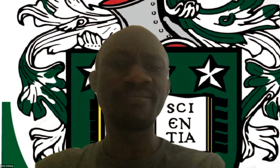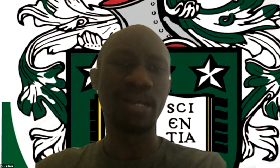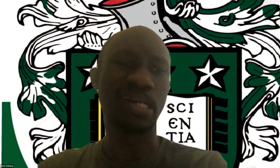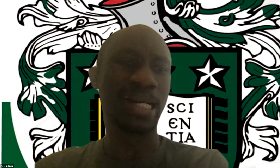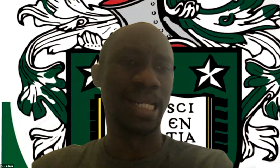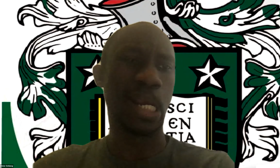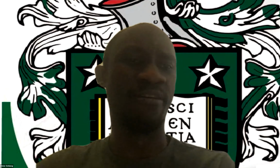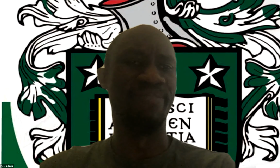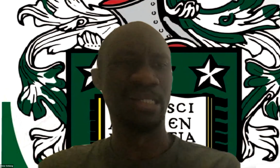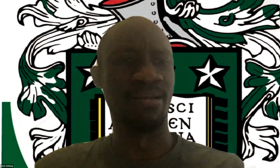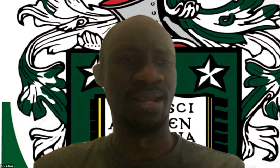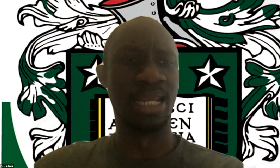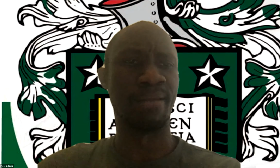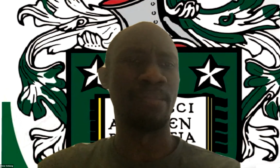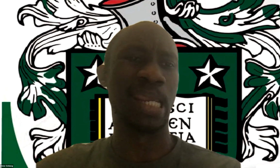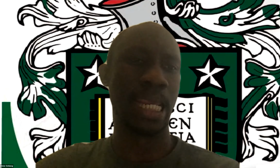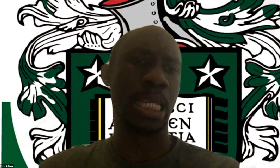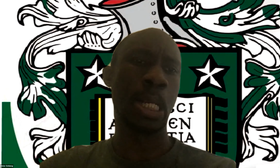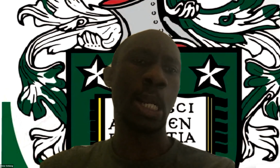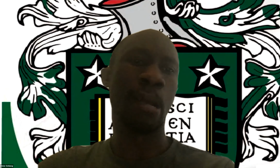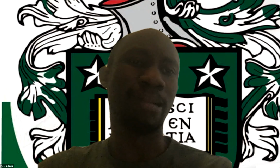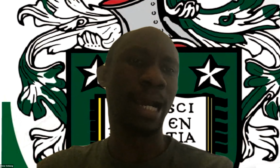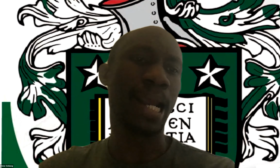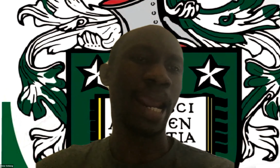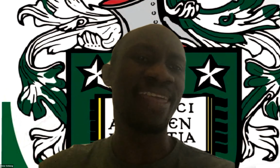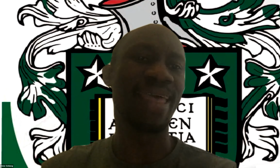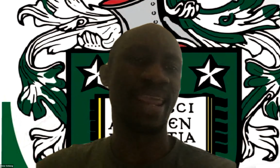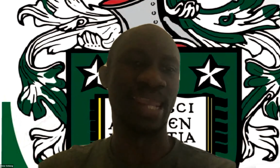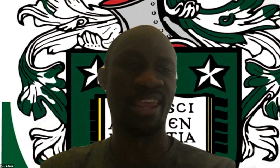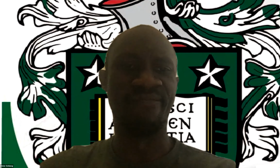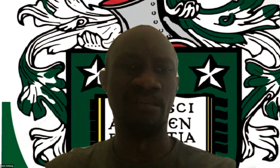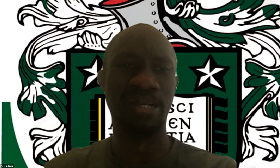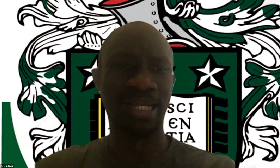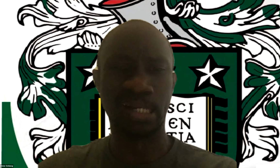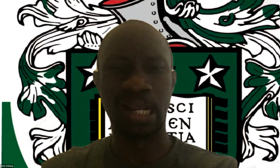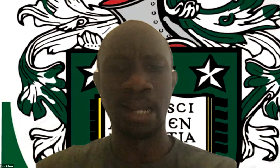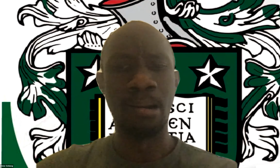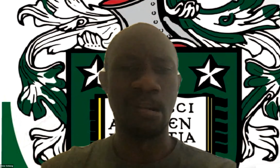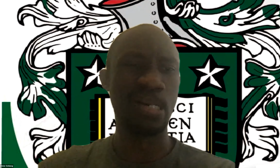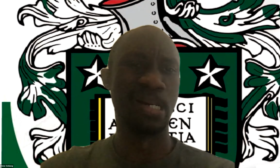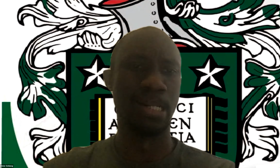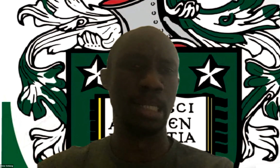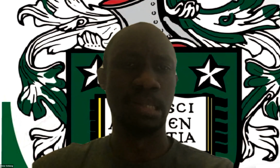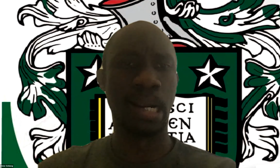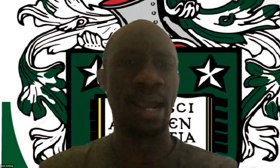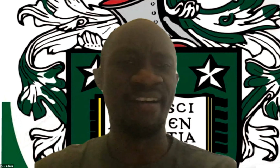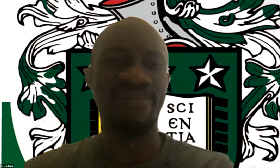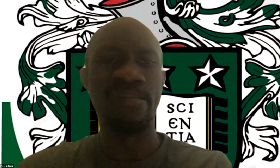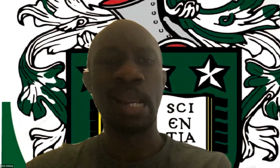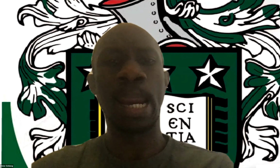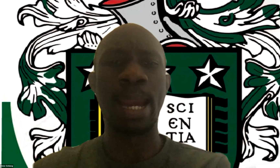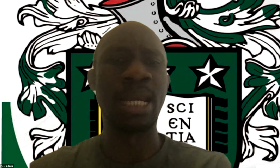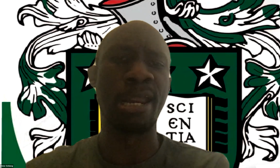Yet, majority of persons with disabilities work either in the informal sector or do not